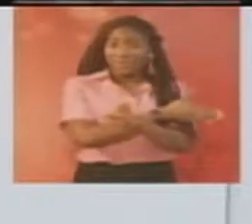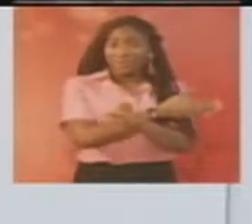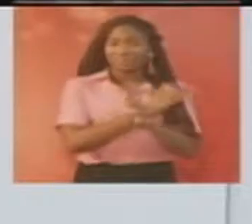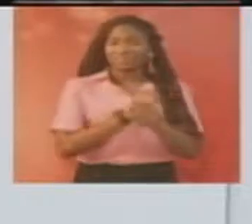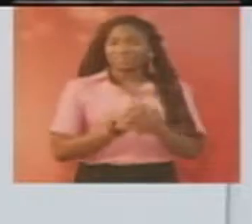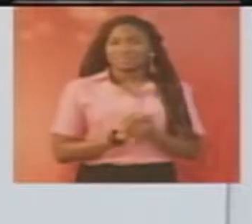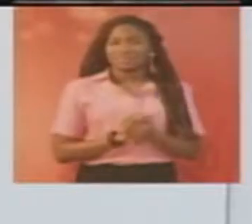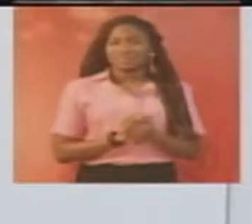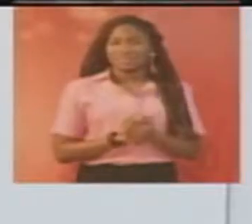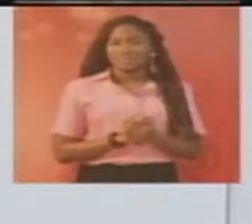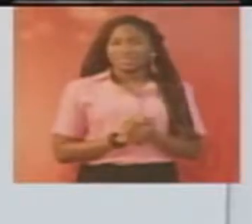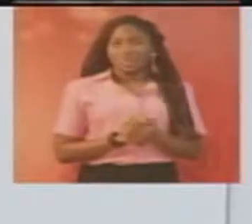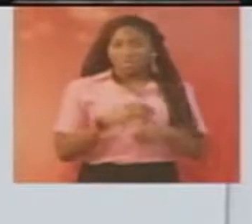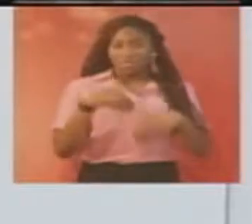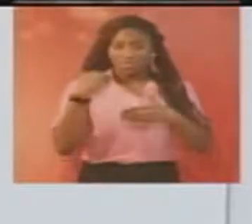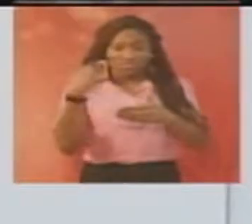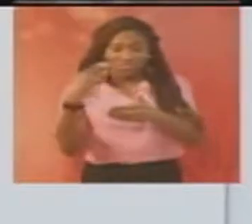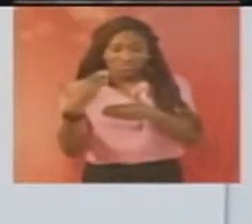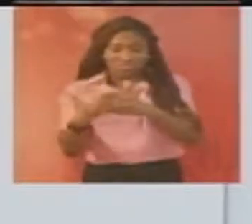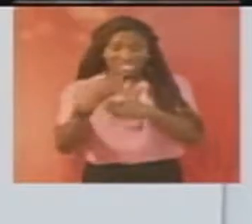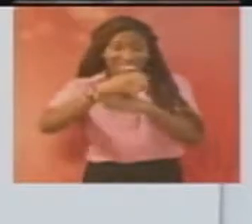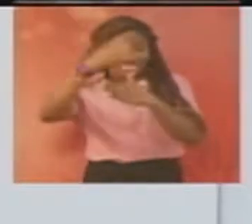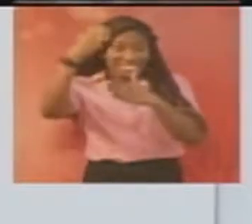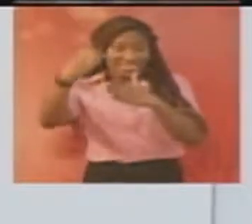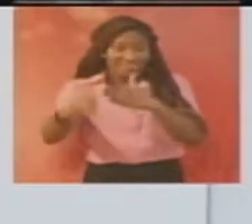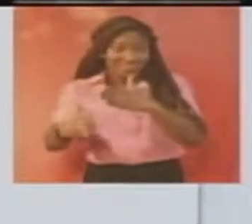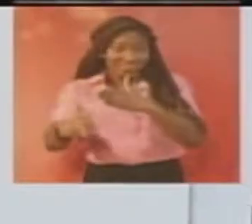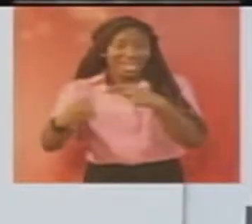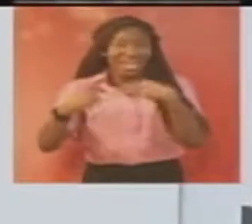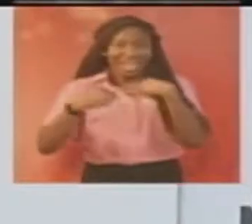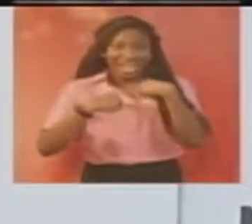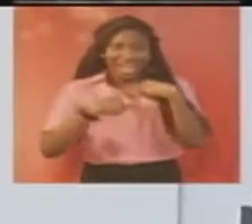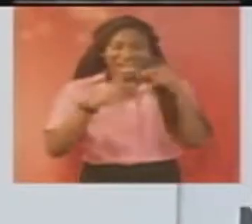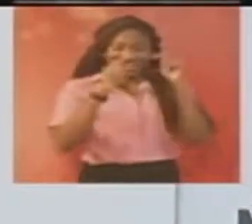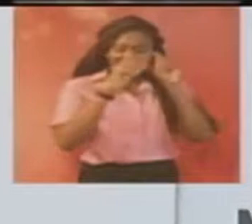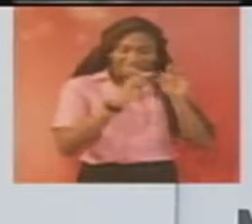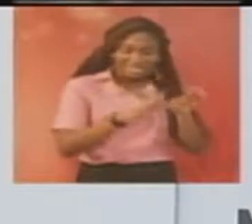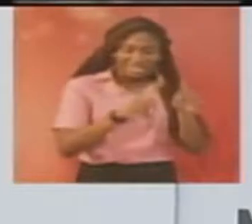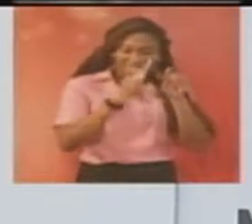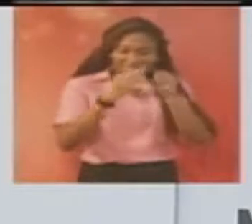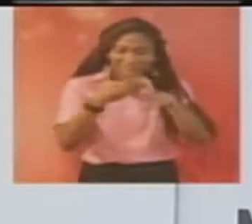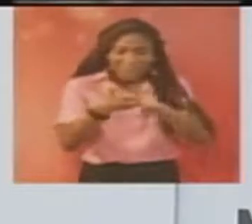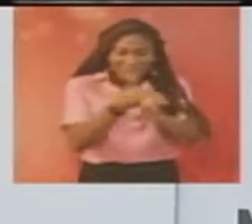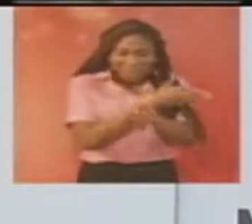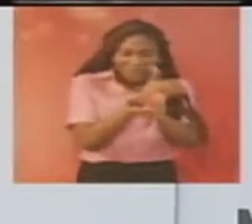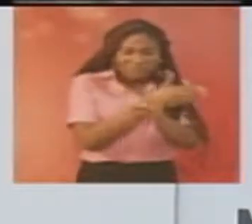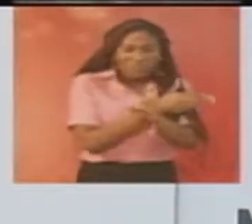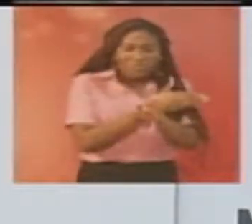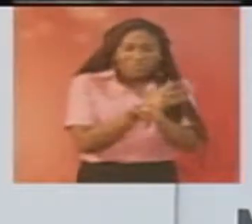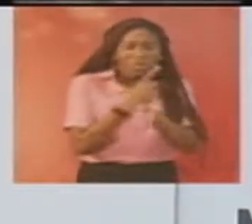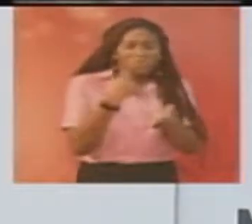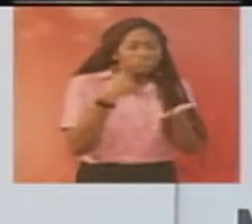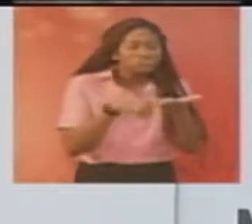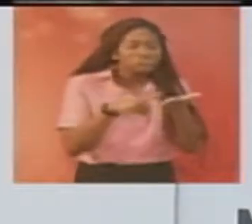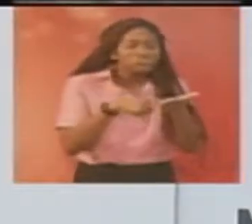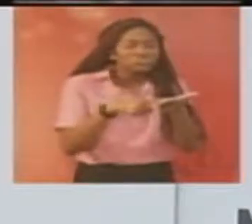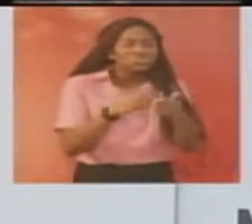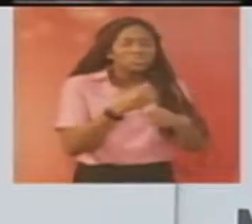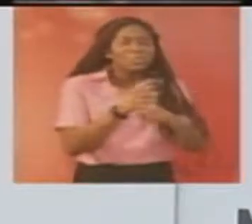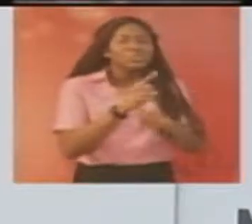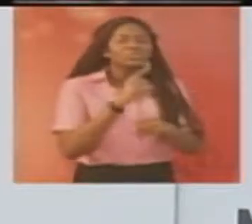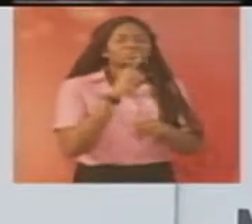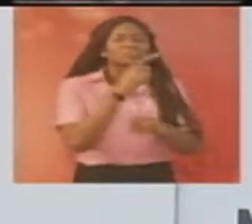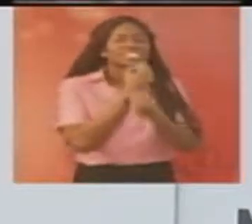3 trials, you have other stages of trials where you're looking specifically at safety, and you're looking to see, when